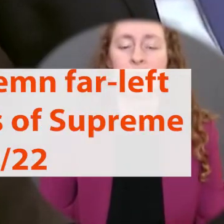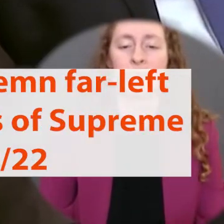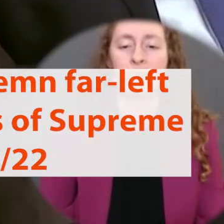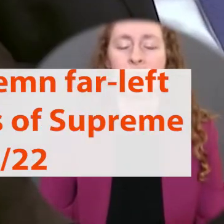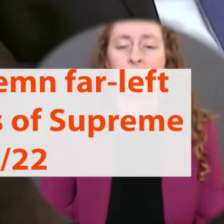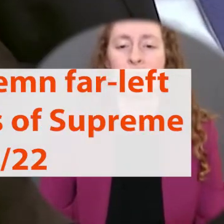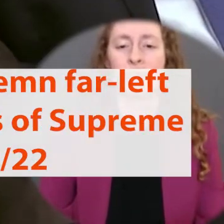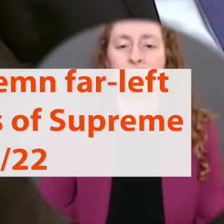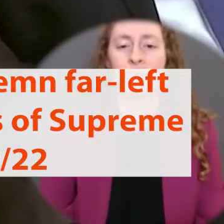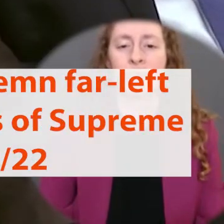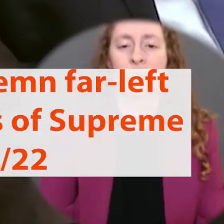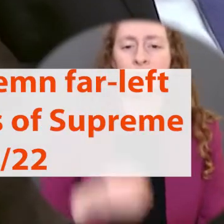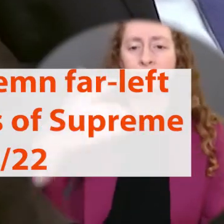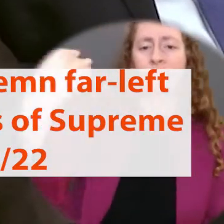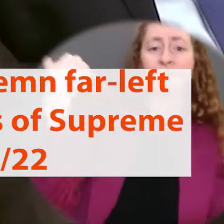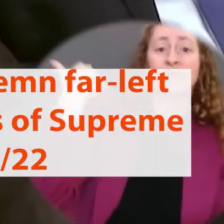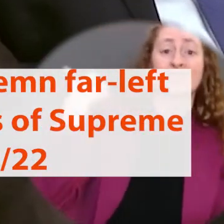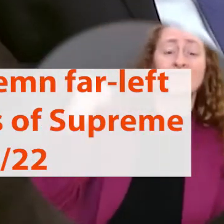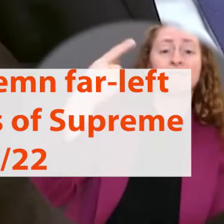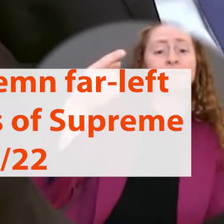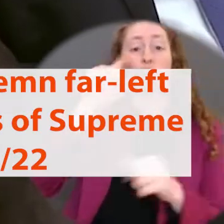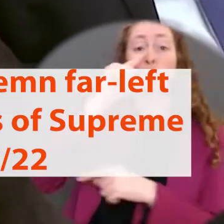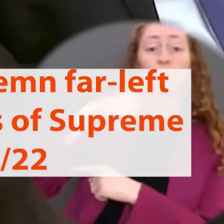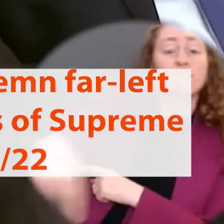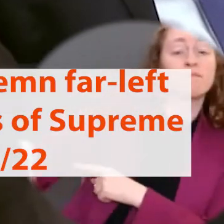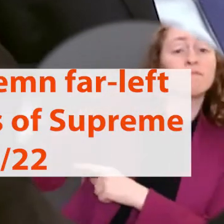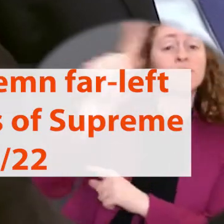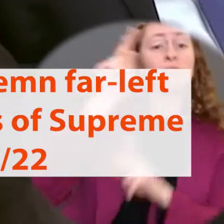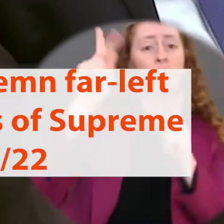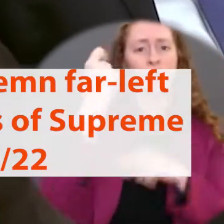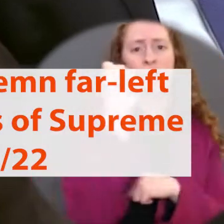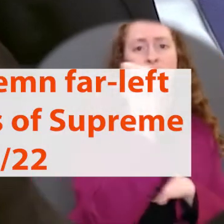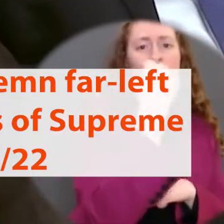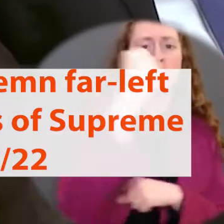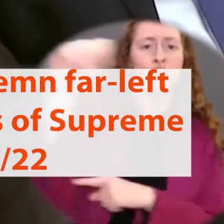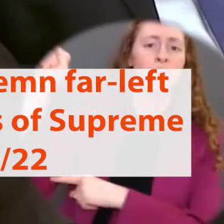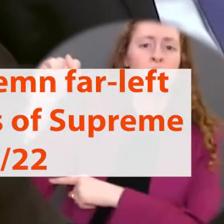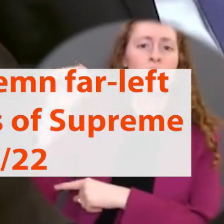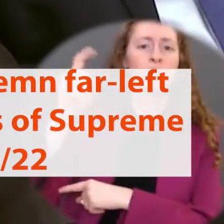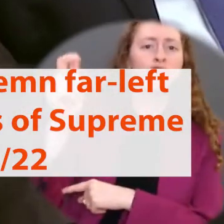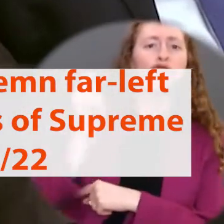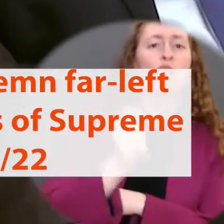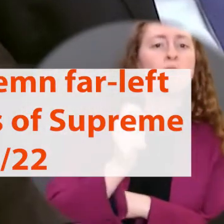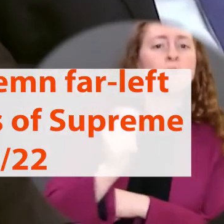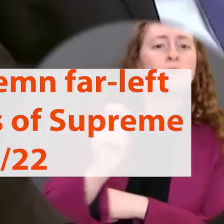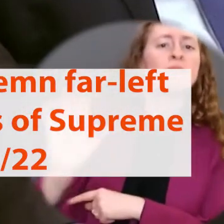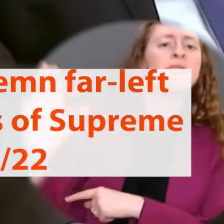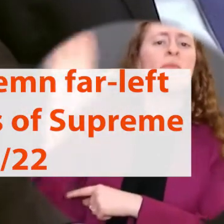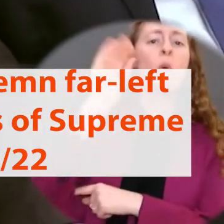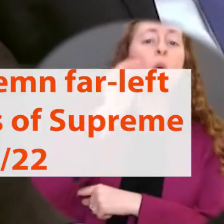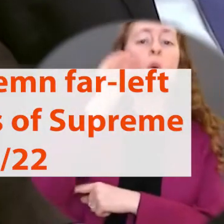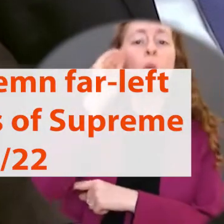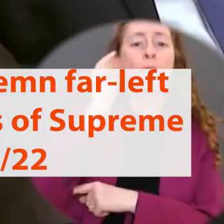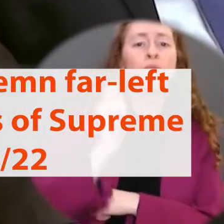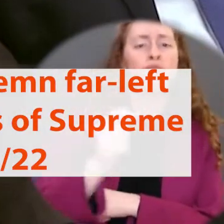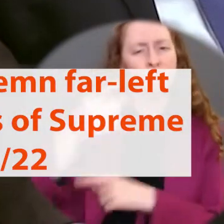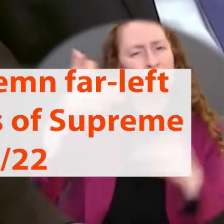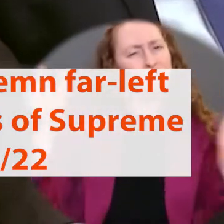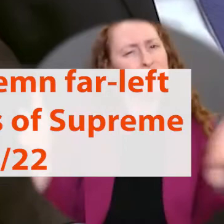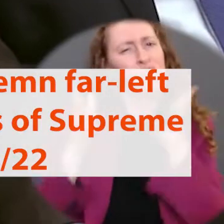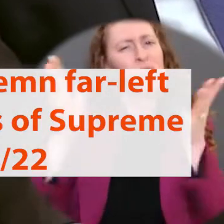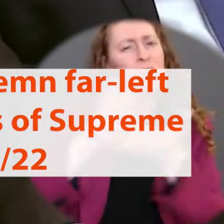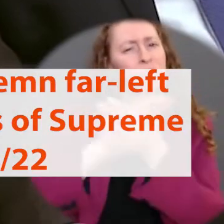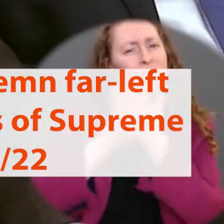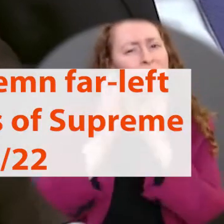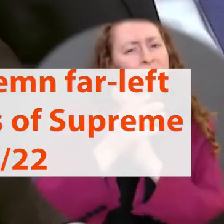outside the homes of judges and Supreme Court justices is part of freedom of expression and part of what we do in the United States. But there's a